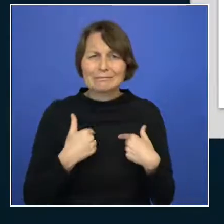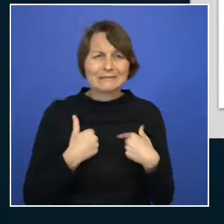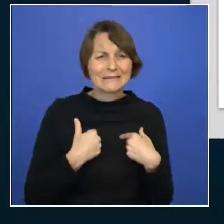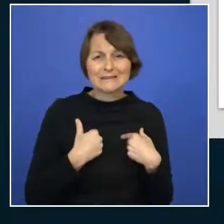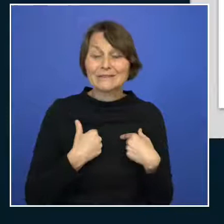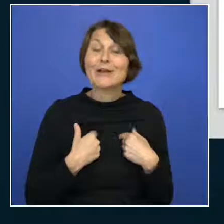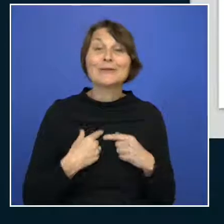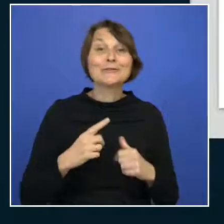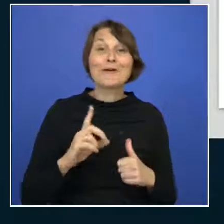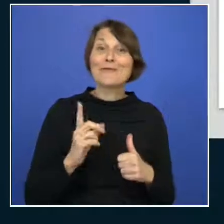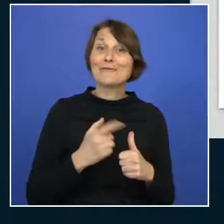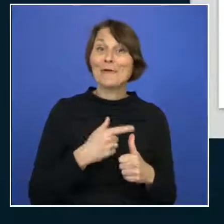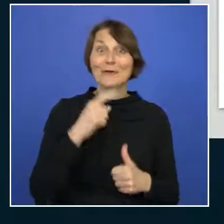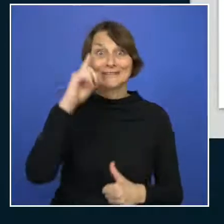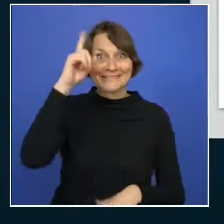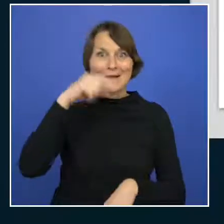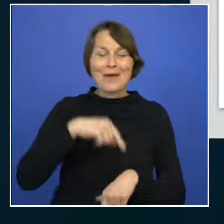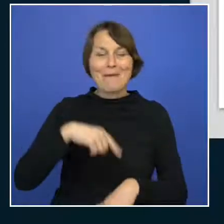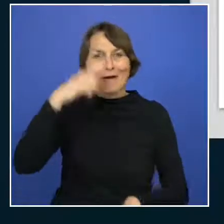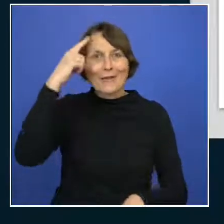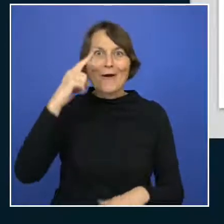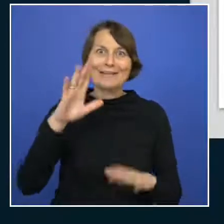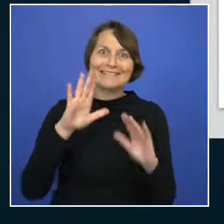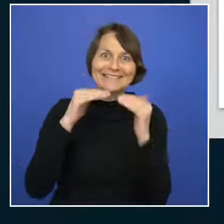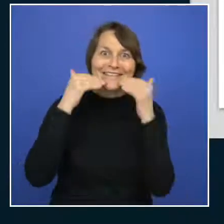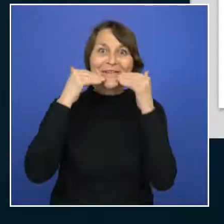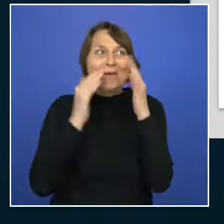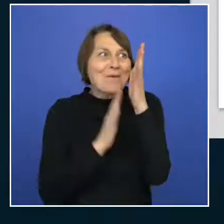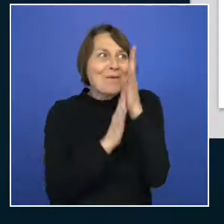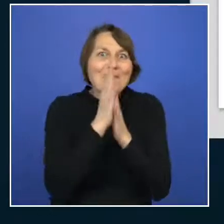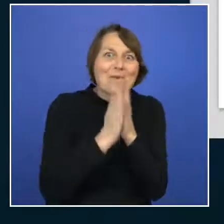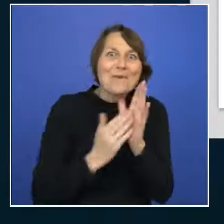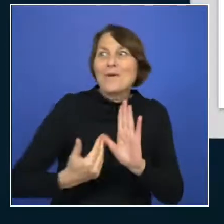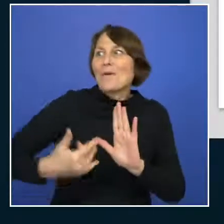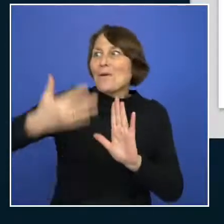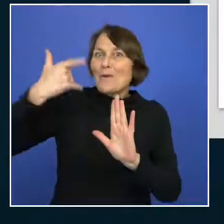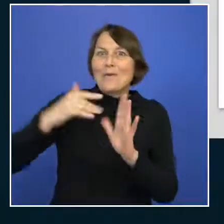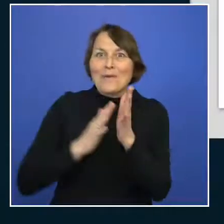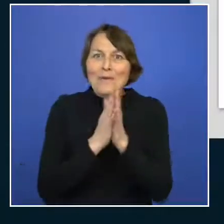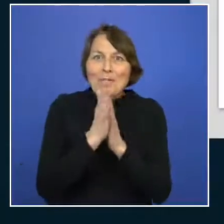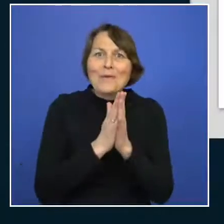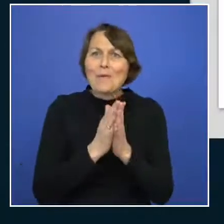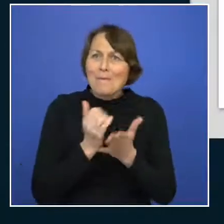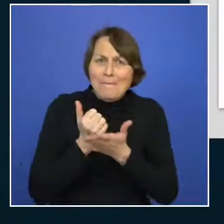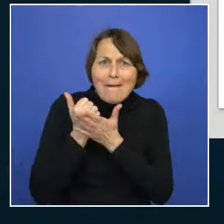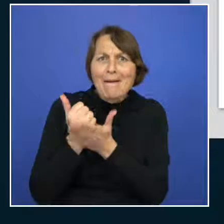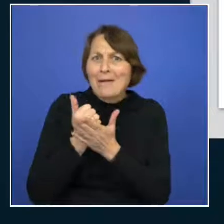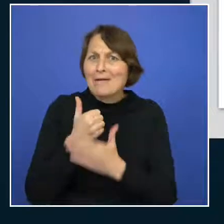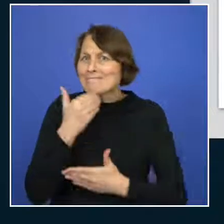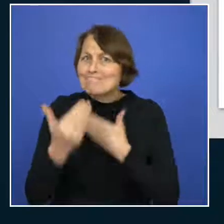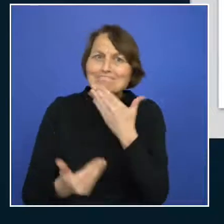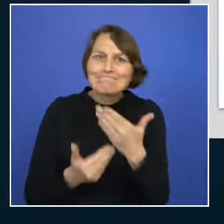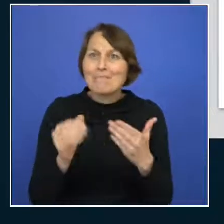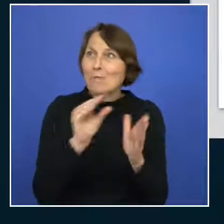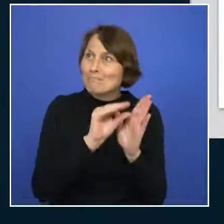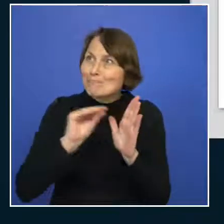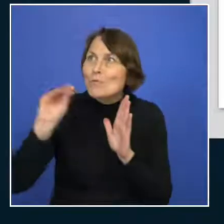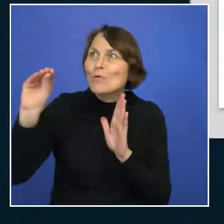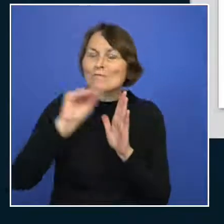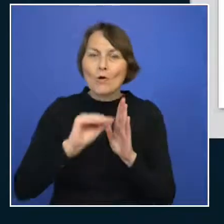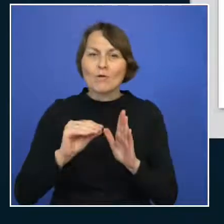first person is very happy and excited about helping the system to move up to the cloud like a